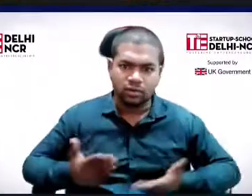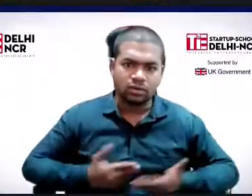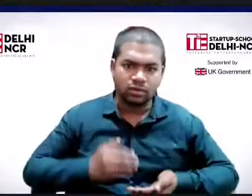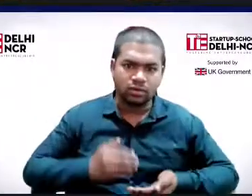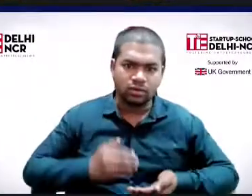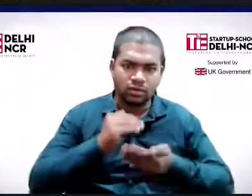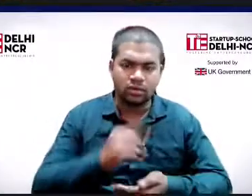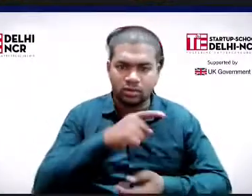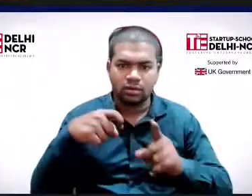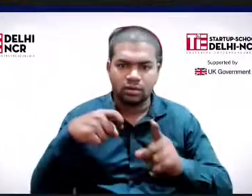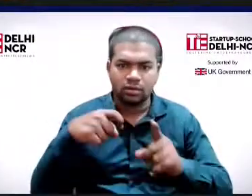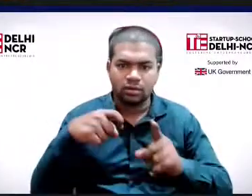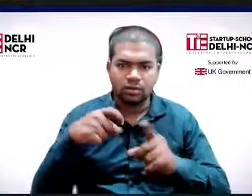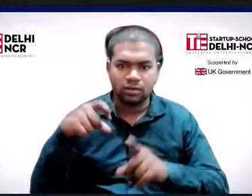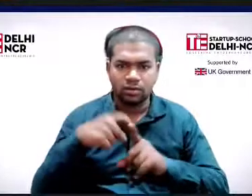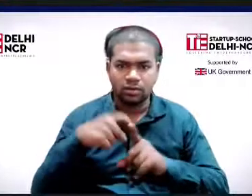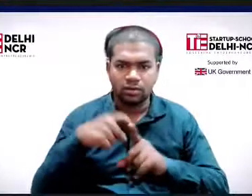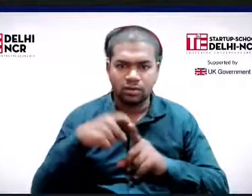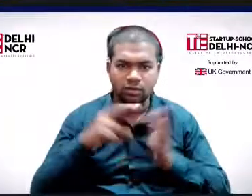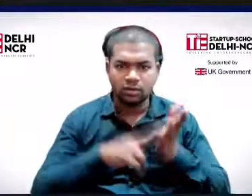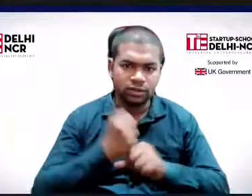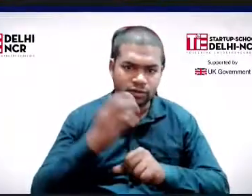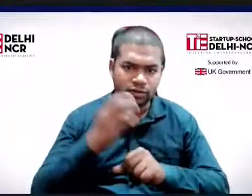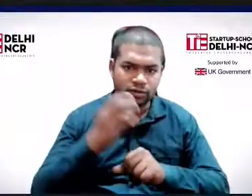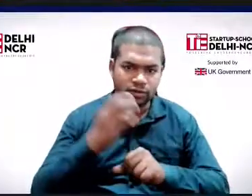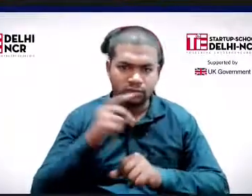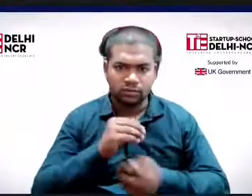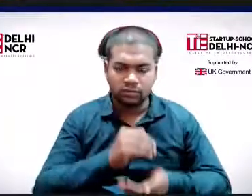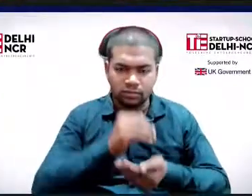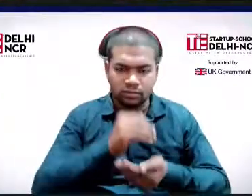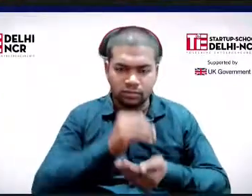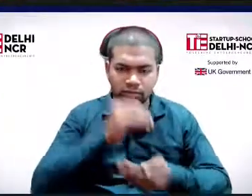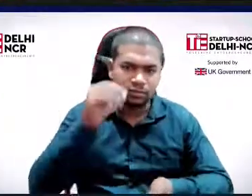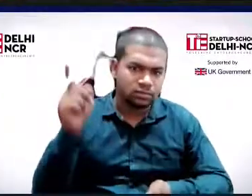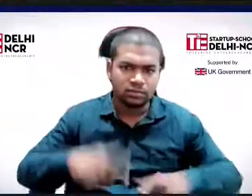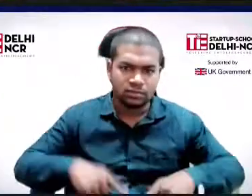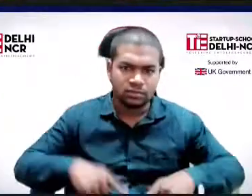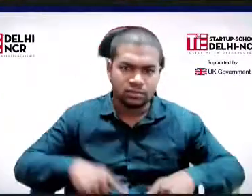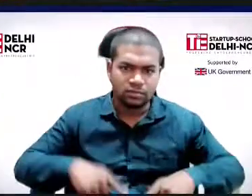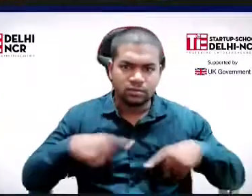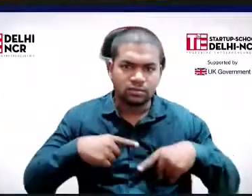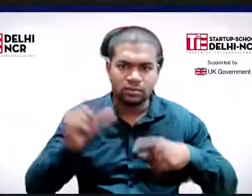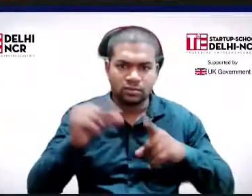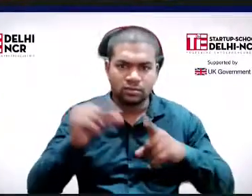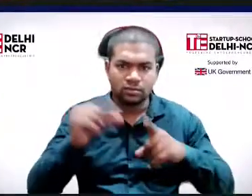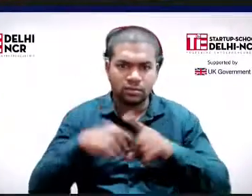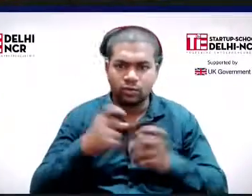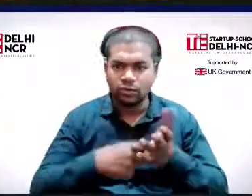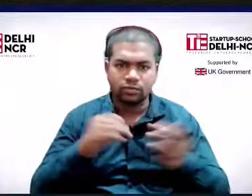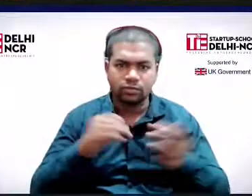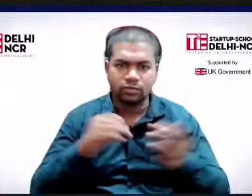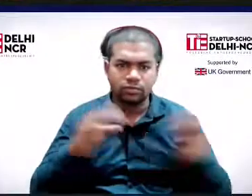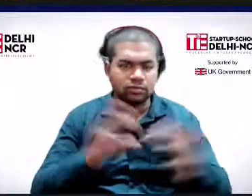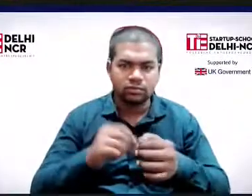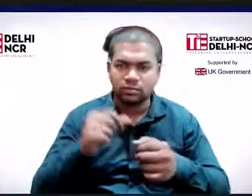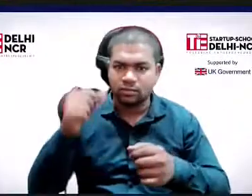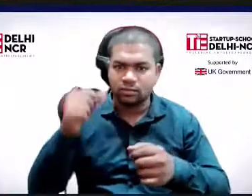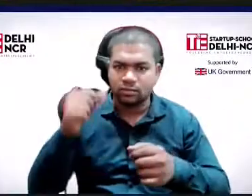in Congo. So being born in Congo, raised in Zaire, spent life in Europe and connecting to